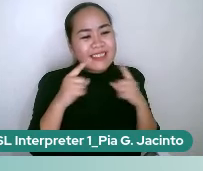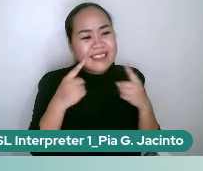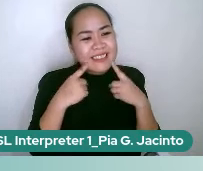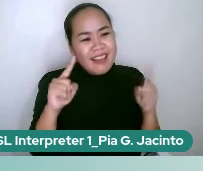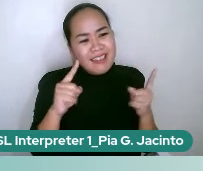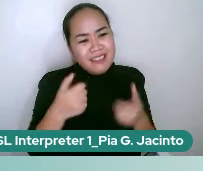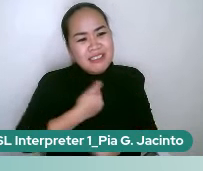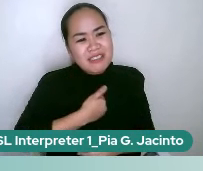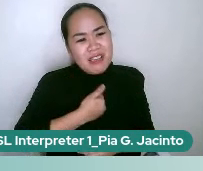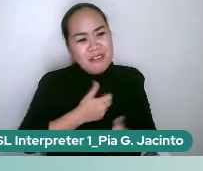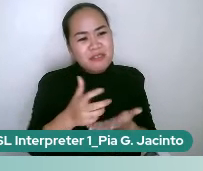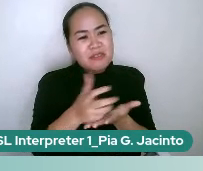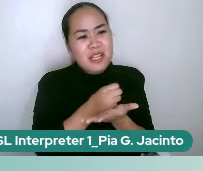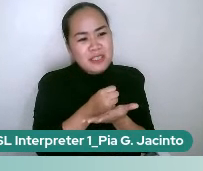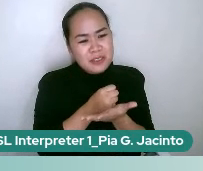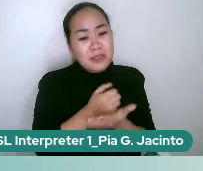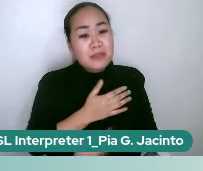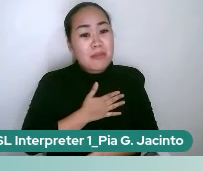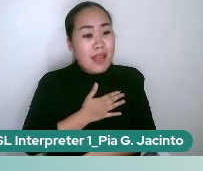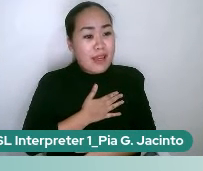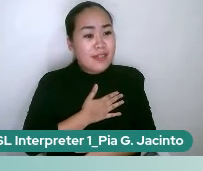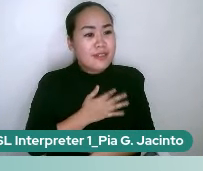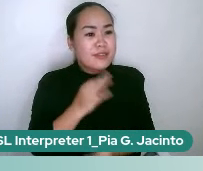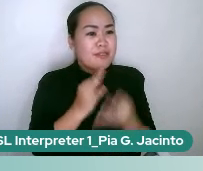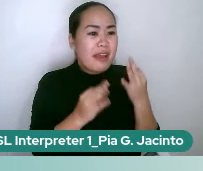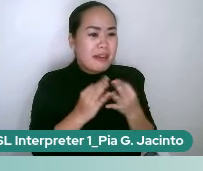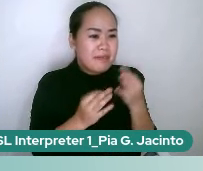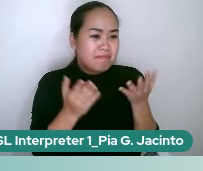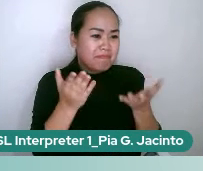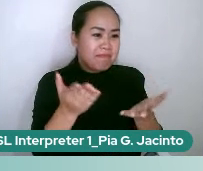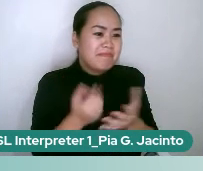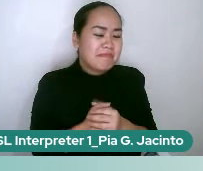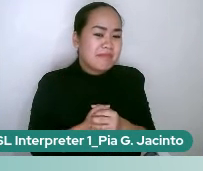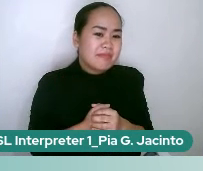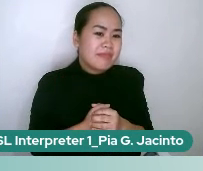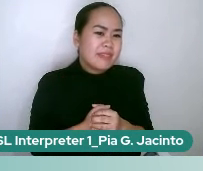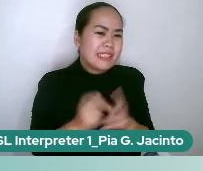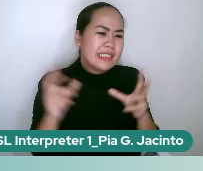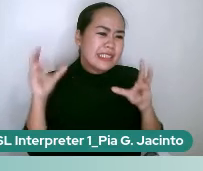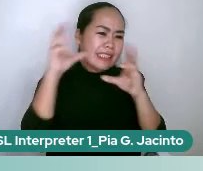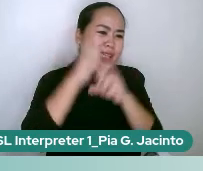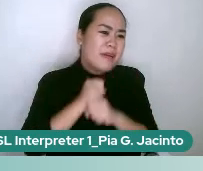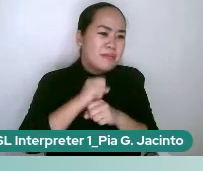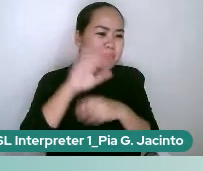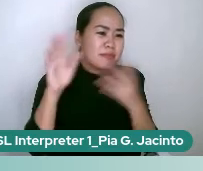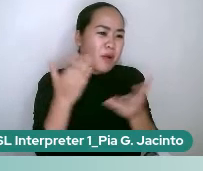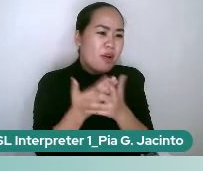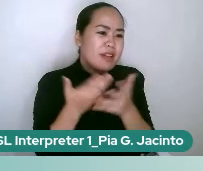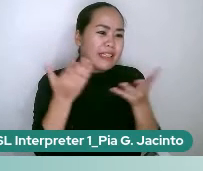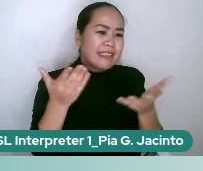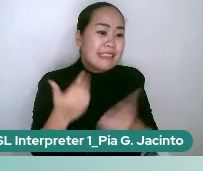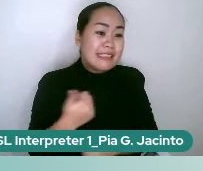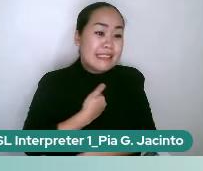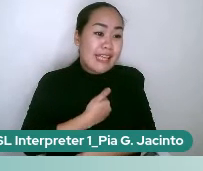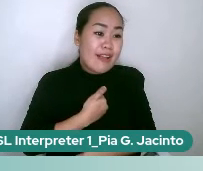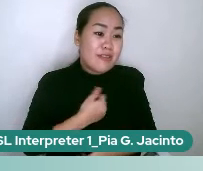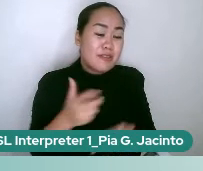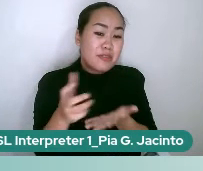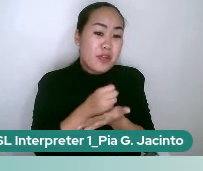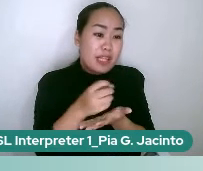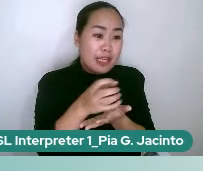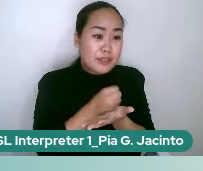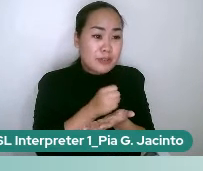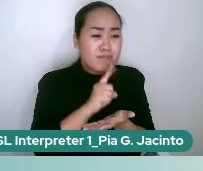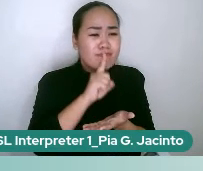self-collection. And this is my final slide to just wrap it all up. Self-collection is accurate